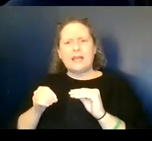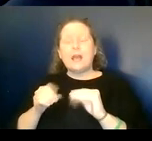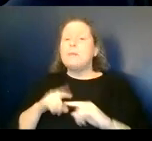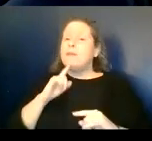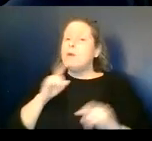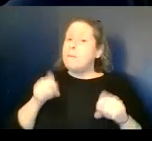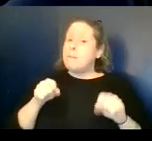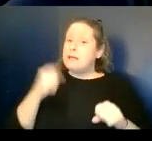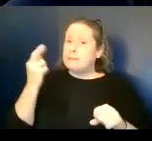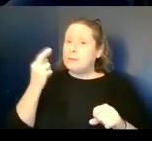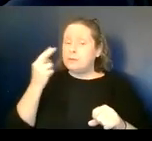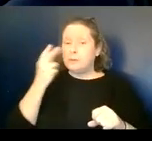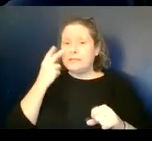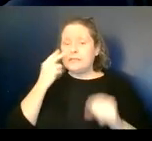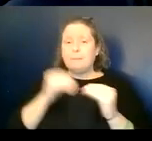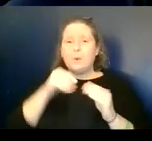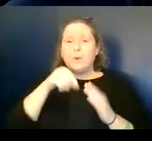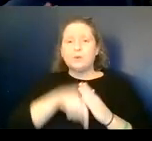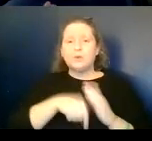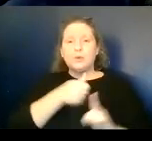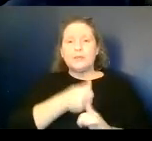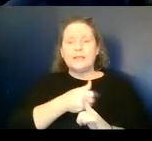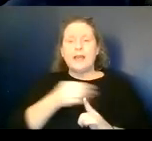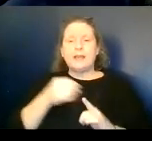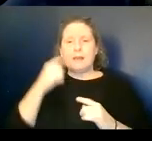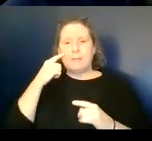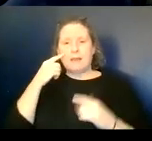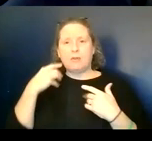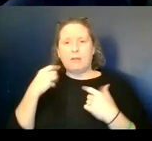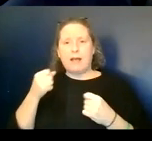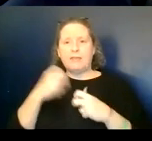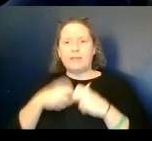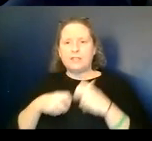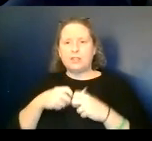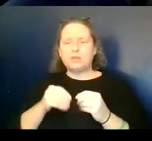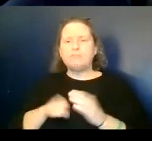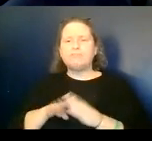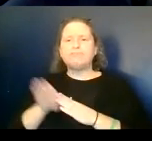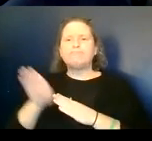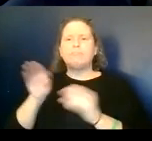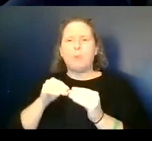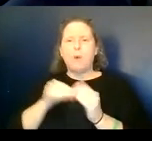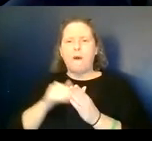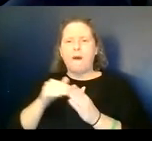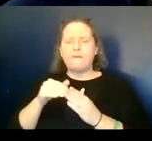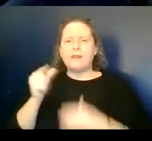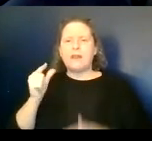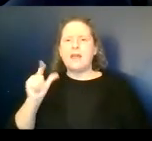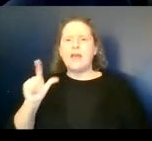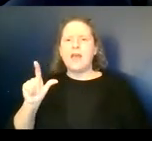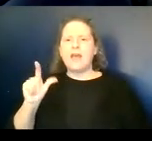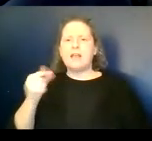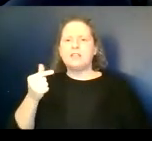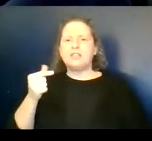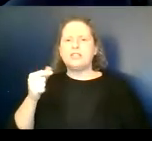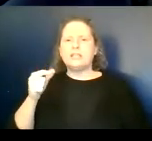see suicide mental health issues come about more often in the LGBTQ plus community, especially among